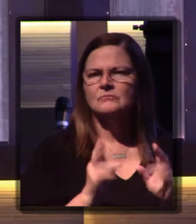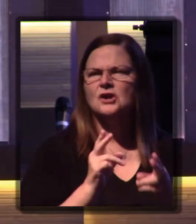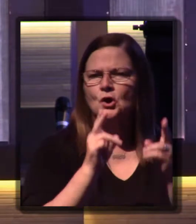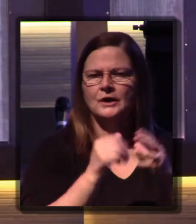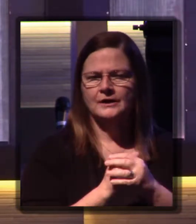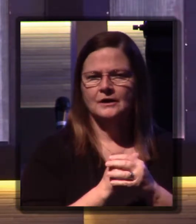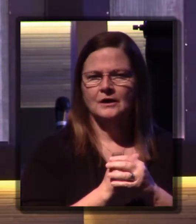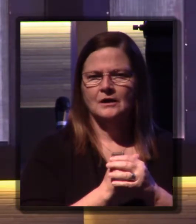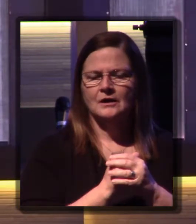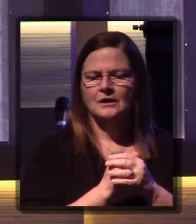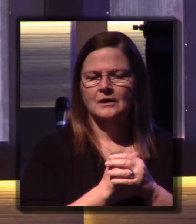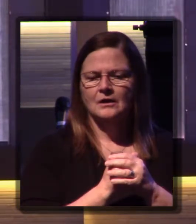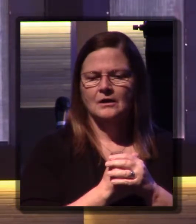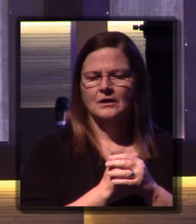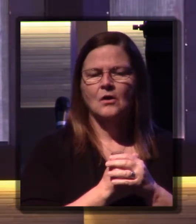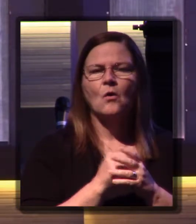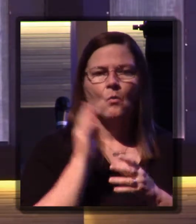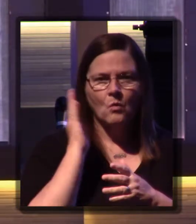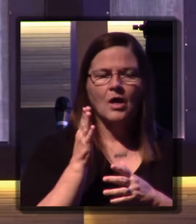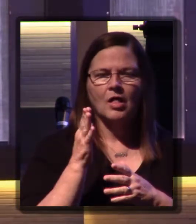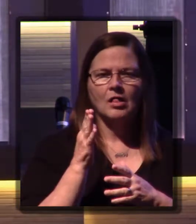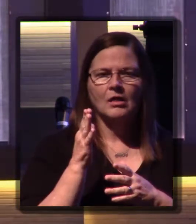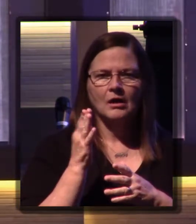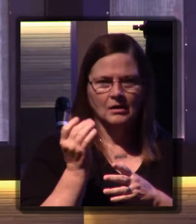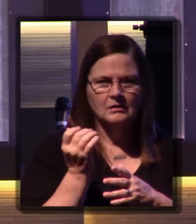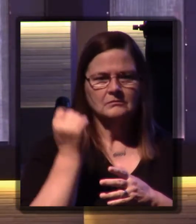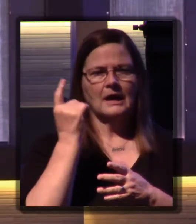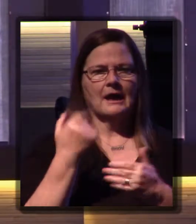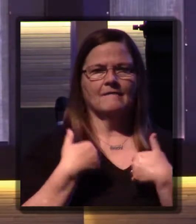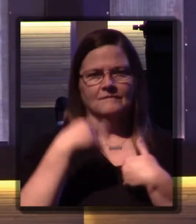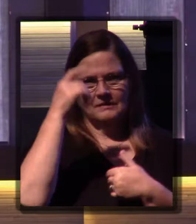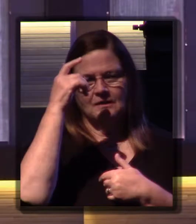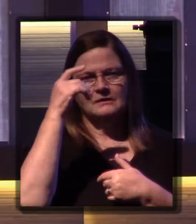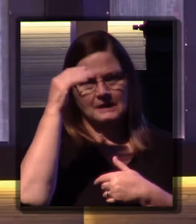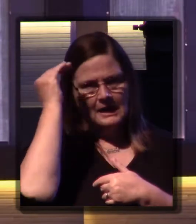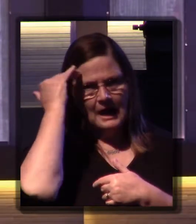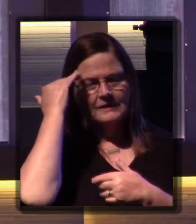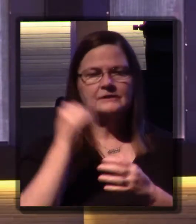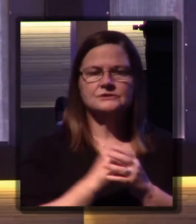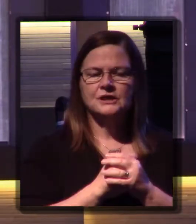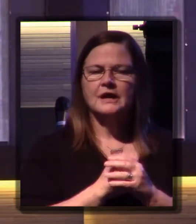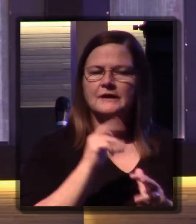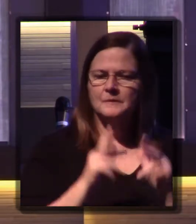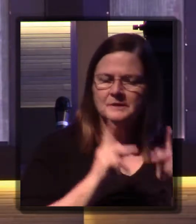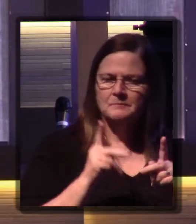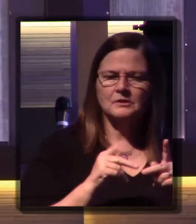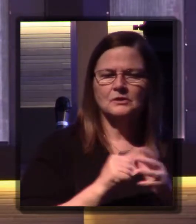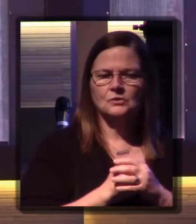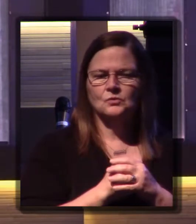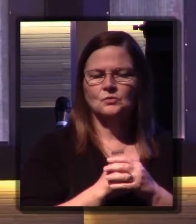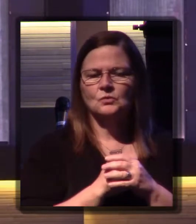rashly, will discern knowledge, and the tongue of stammerers will hasten to speak clearly.